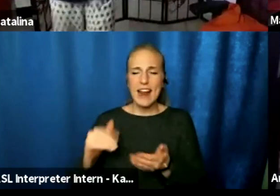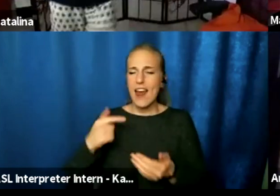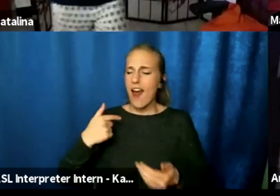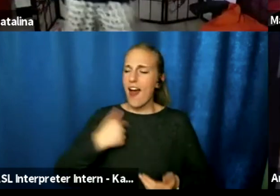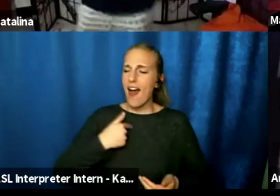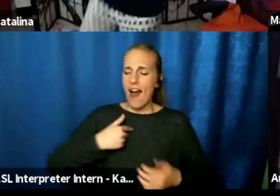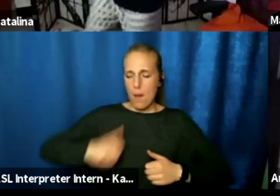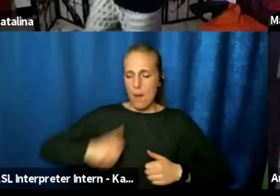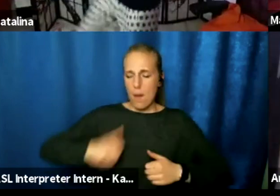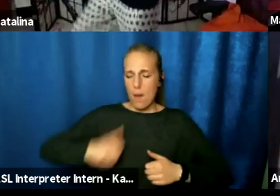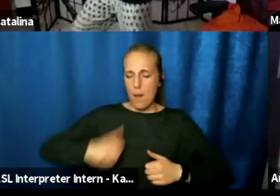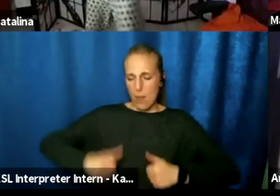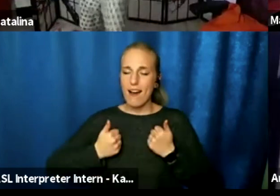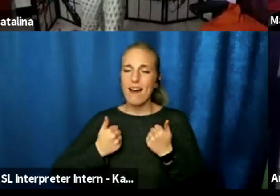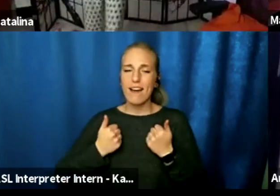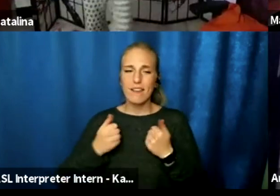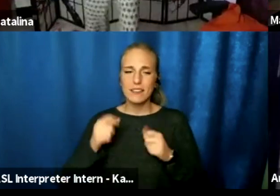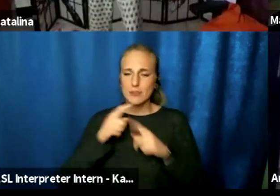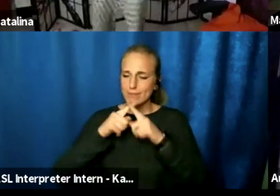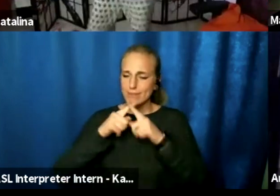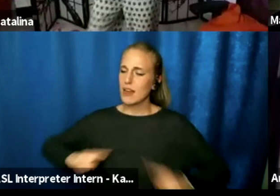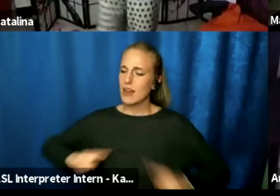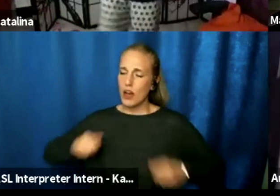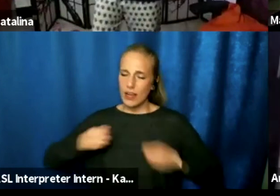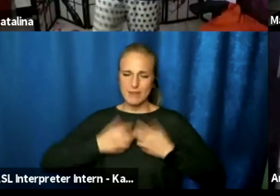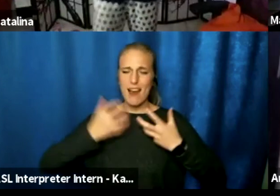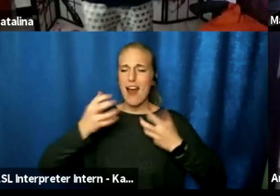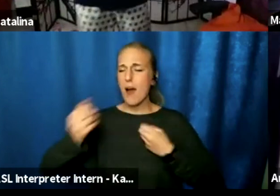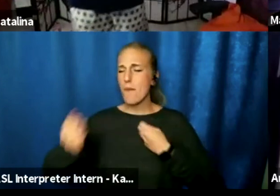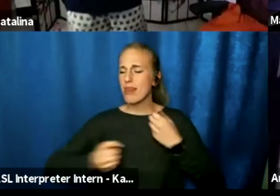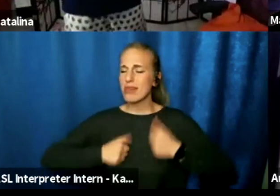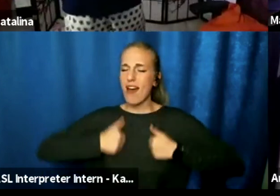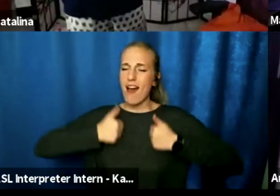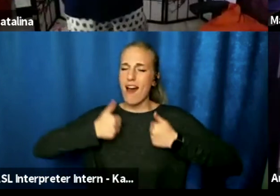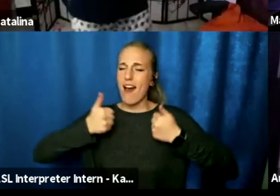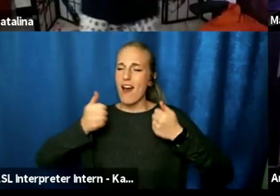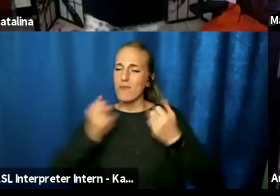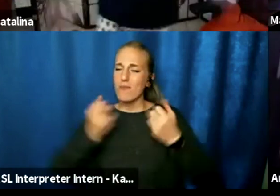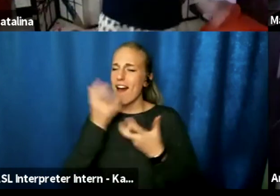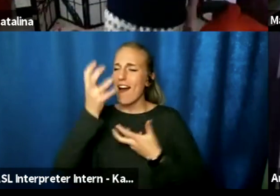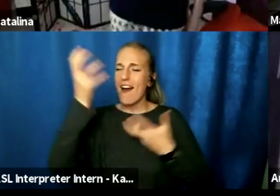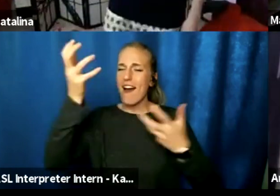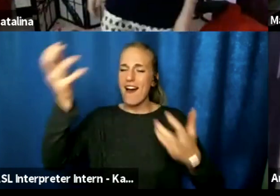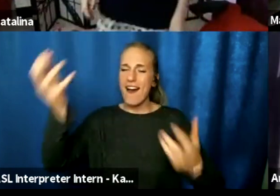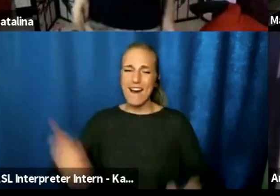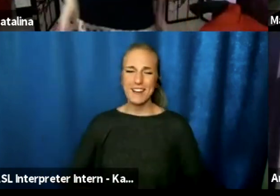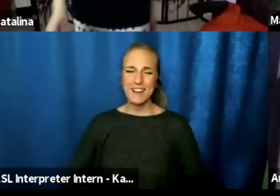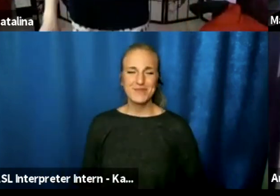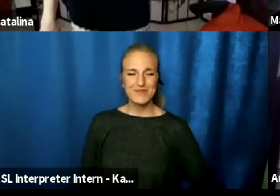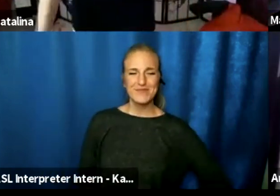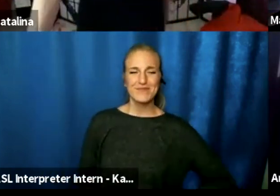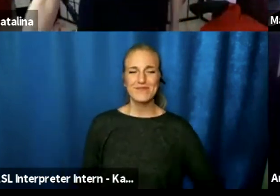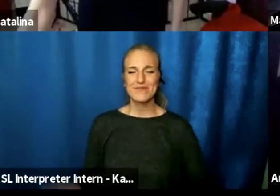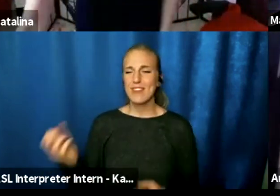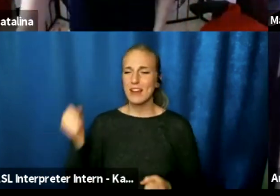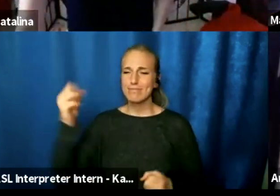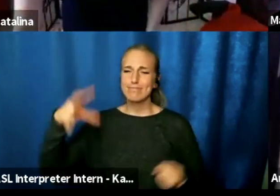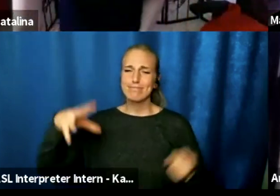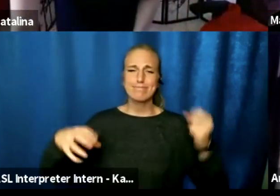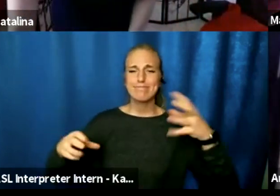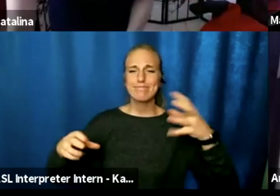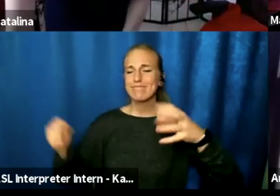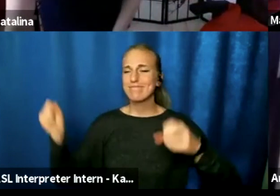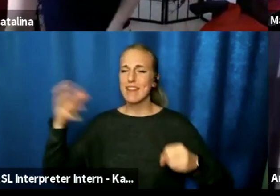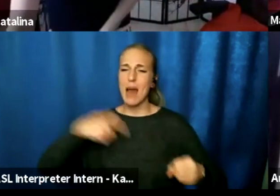mute. Yes, I am alive. Yes. I'm alive. Yes, I'm